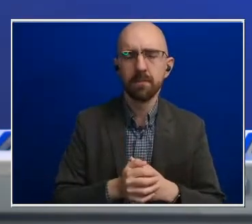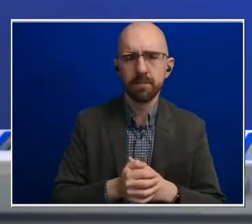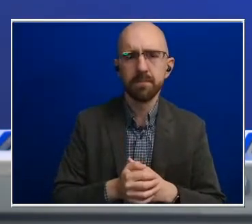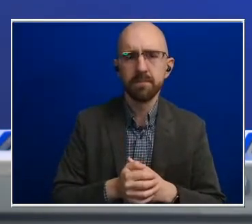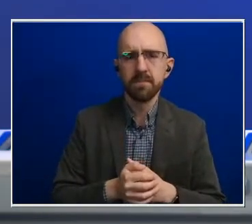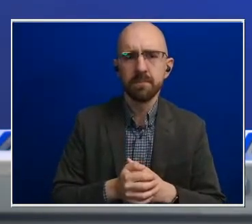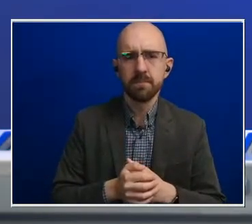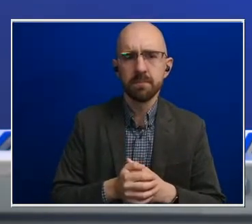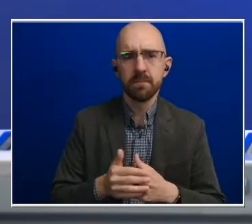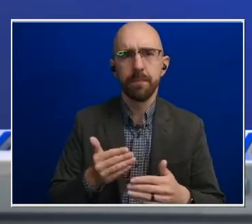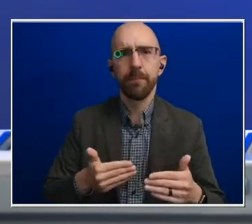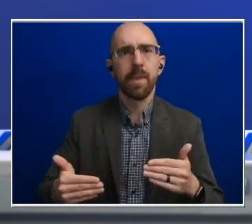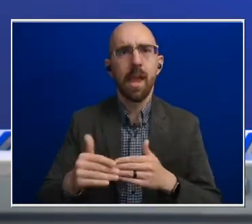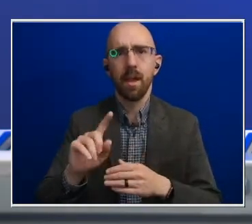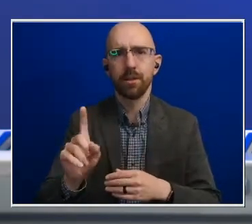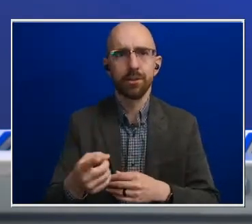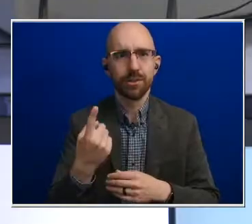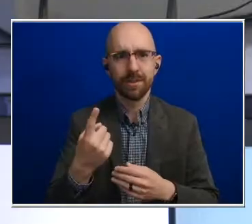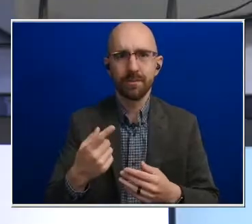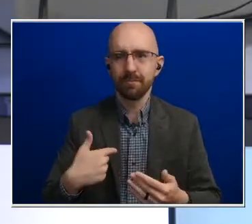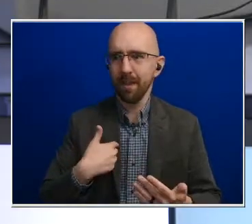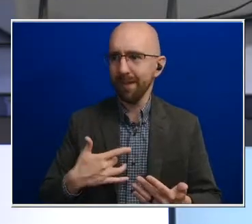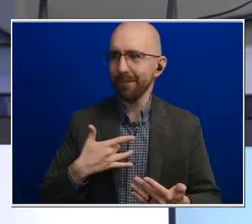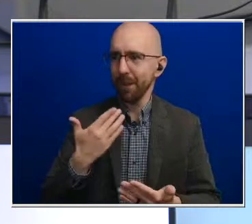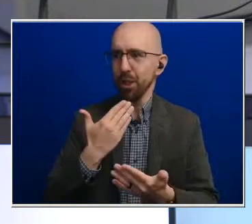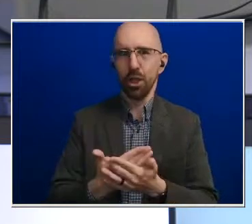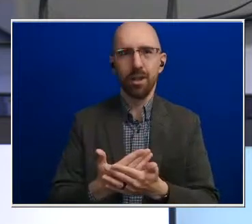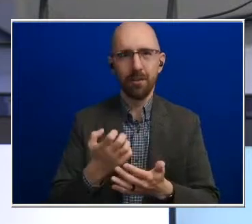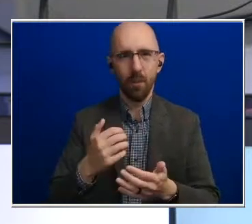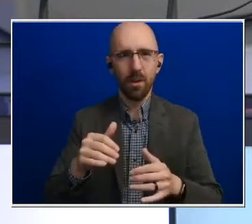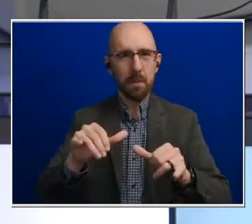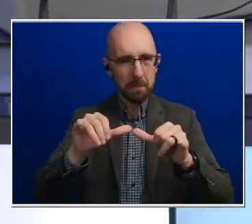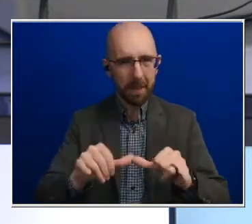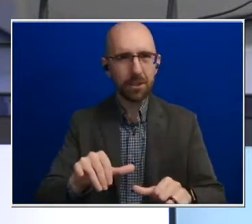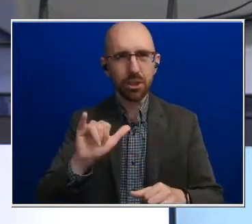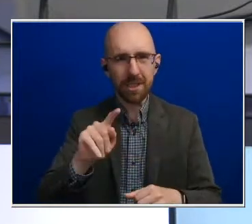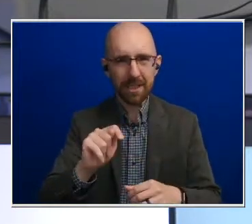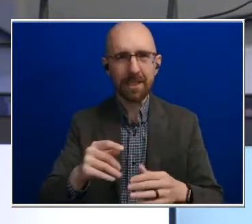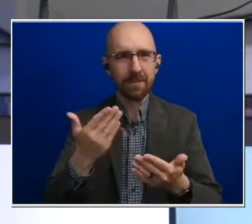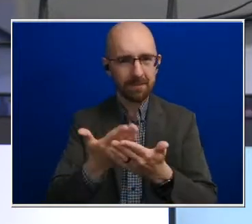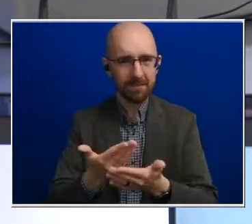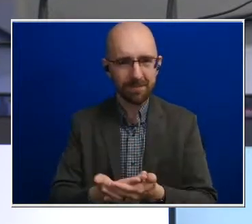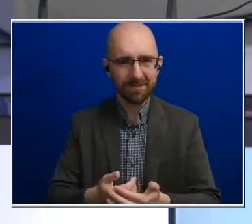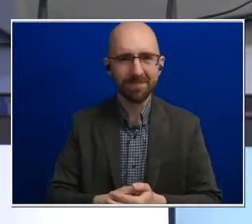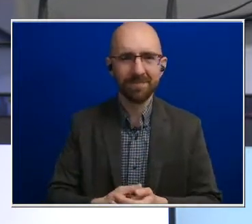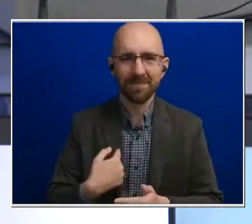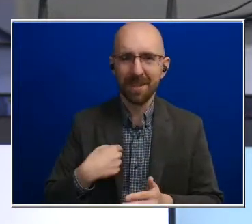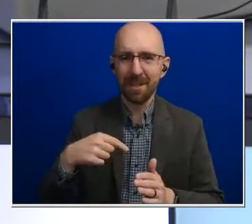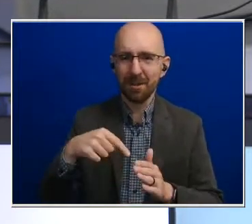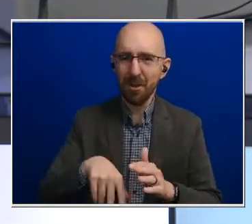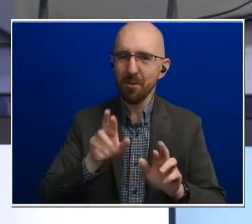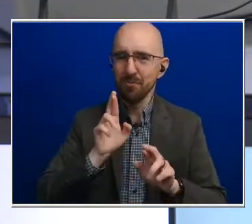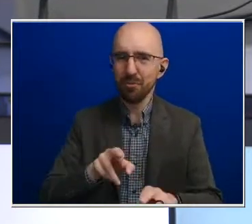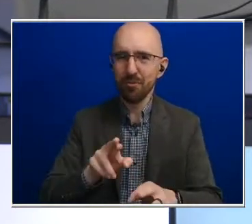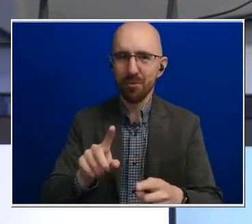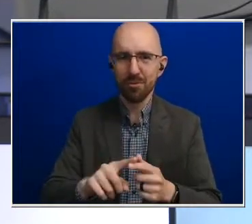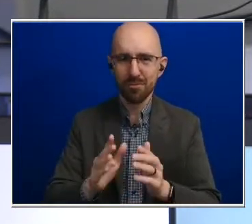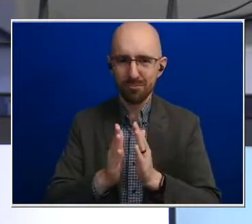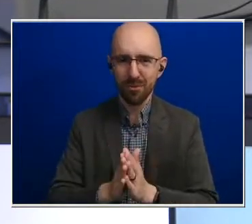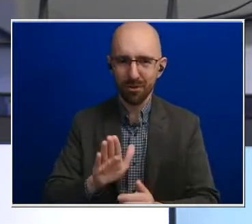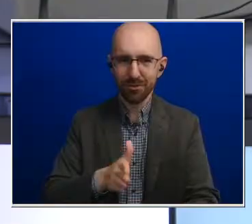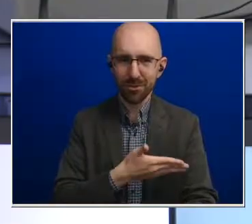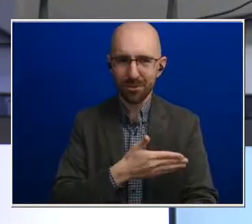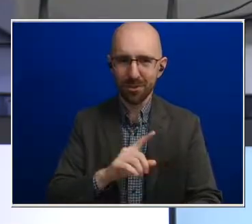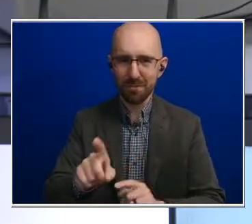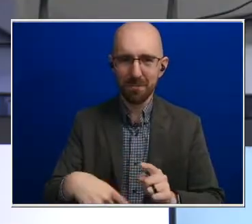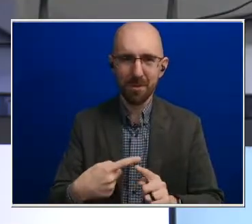just it makes us feel good. I love that, man. Hey, when I went down in the river to pray, singing about them good old